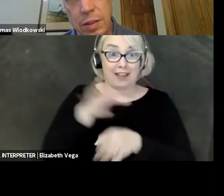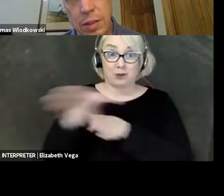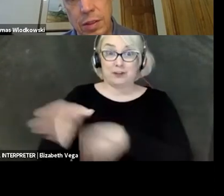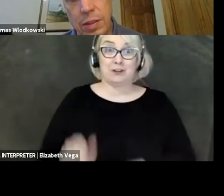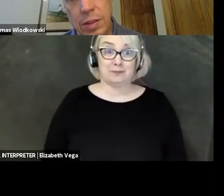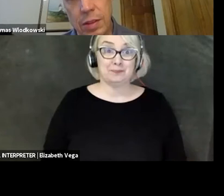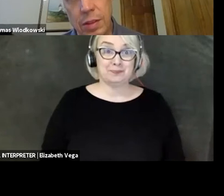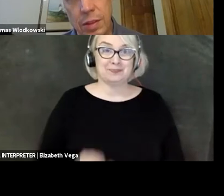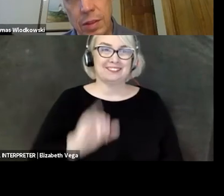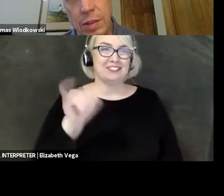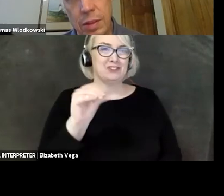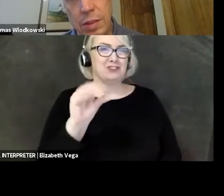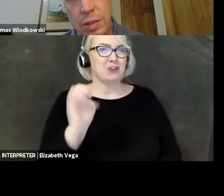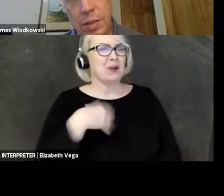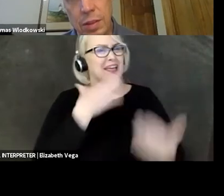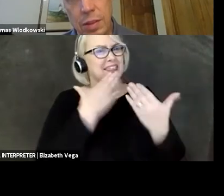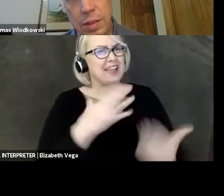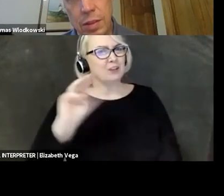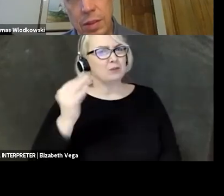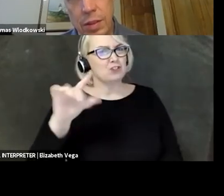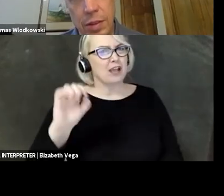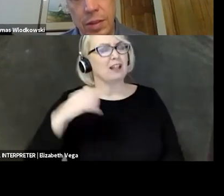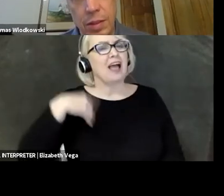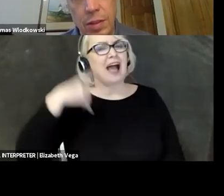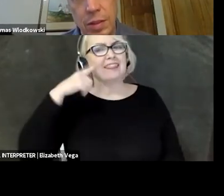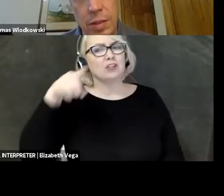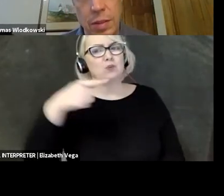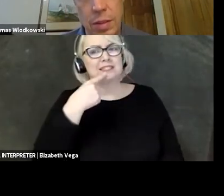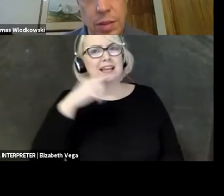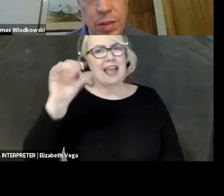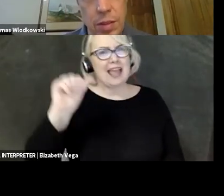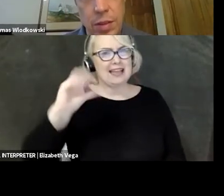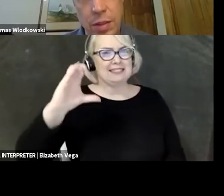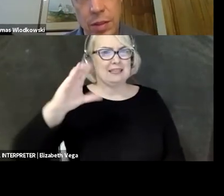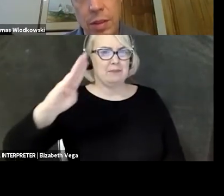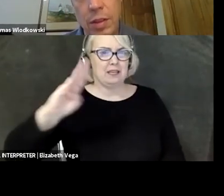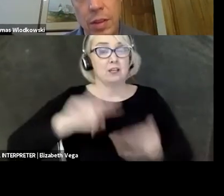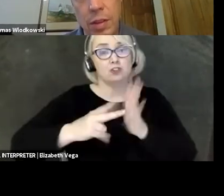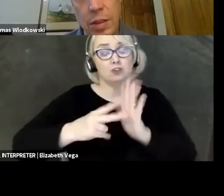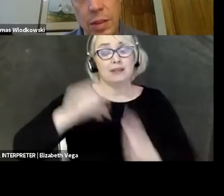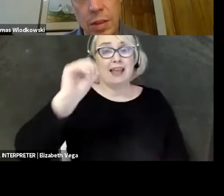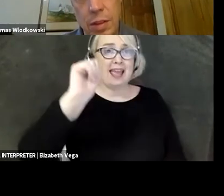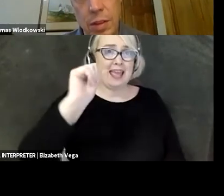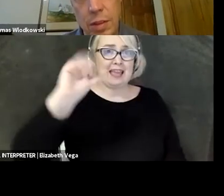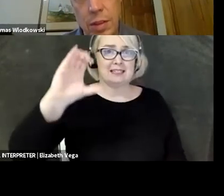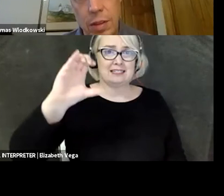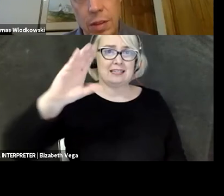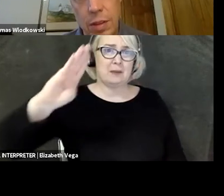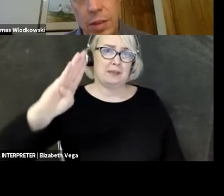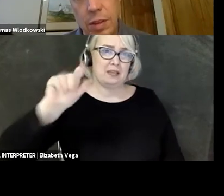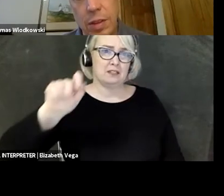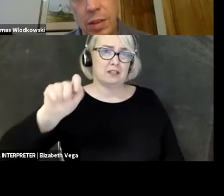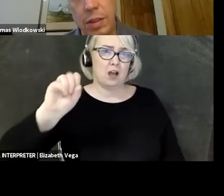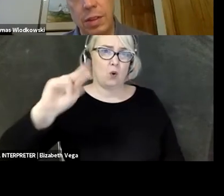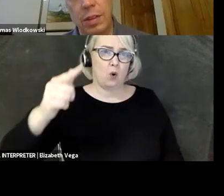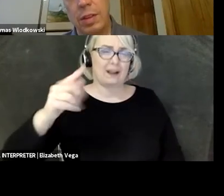Thanks, Michelle. And I think when you said ACB, you mean acb.org? The American Council of the Blind. Yeah,